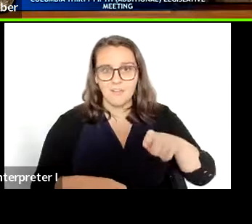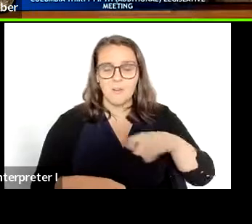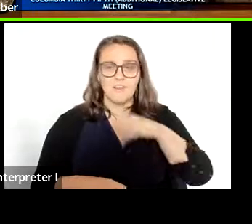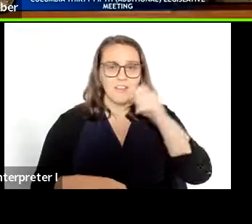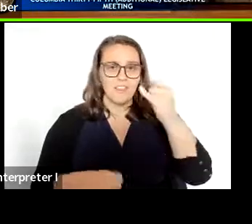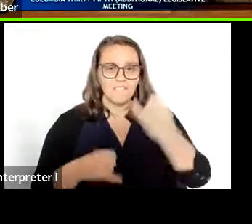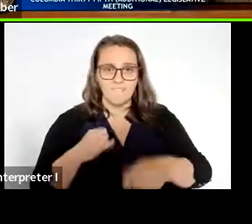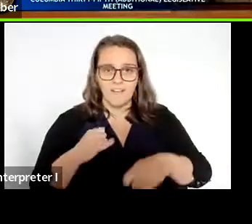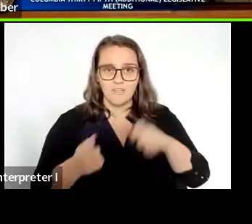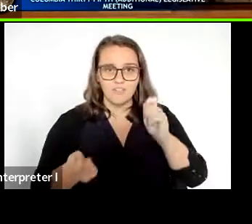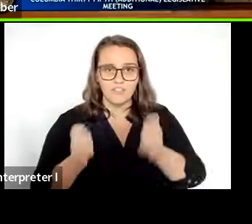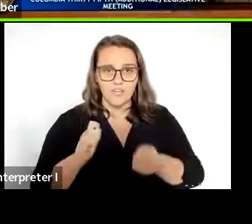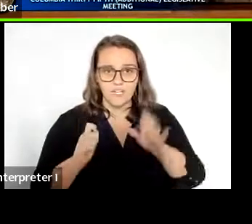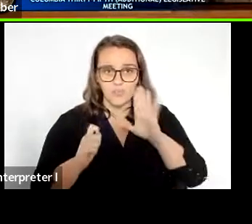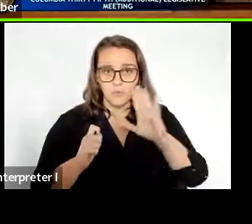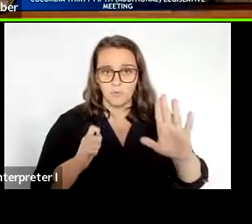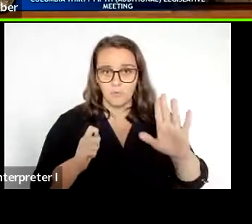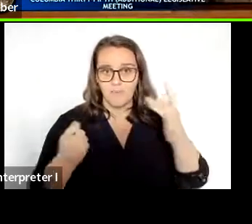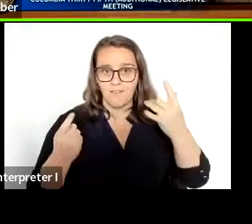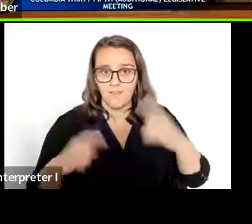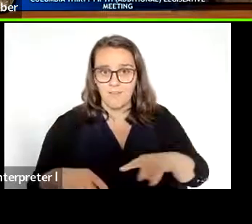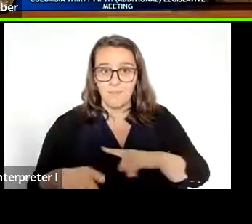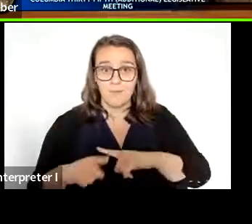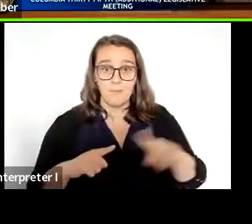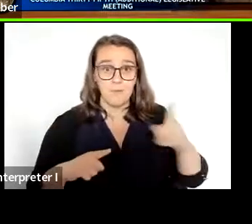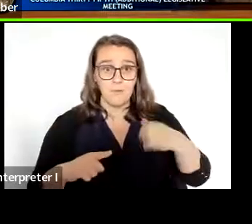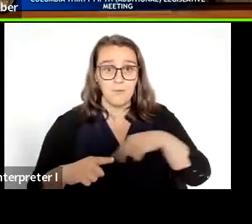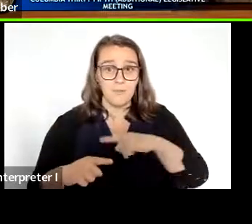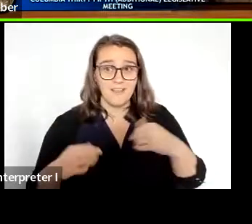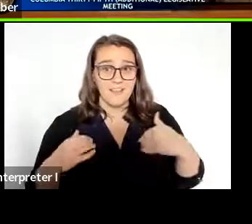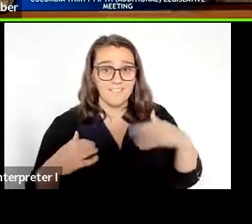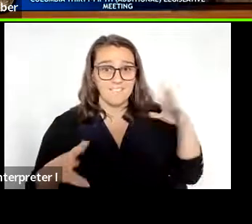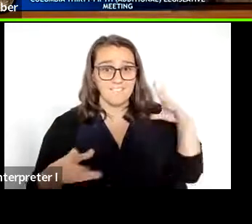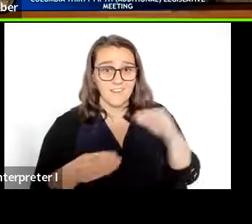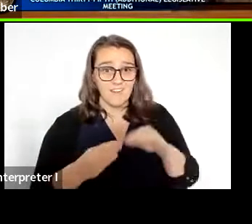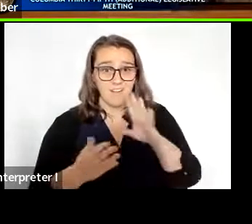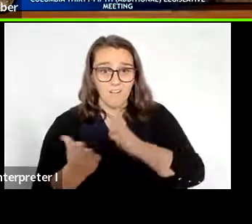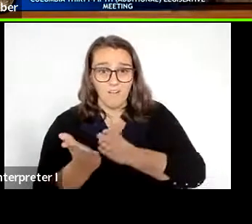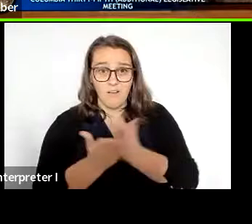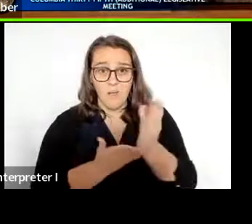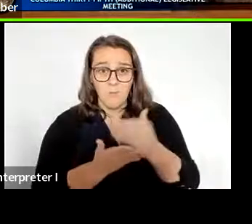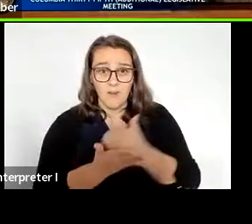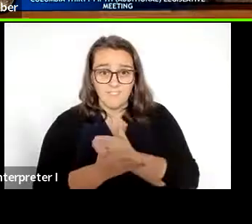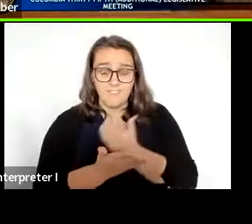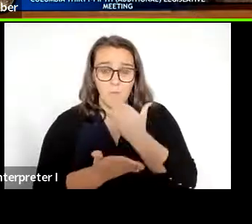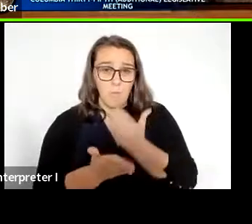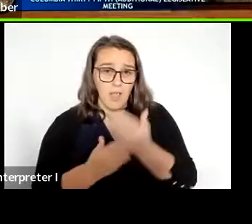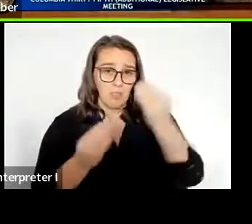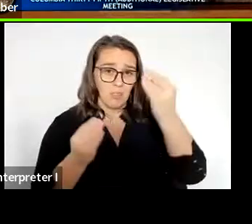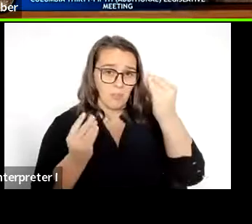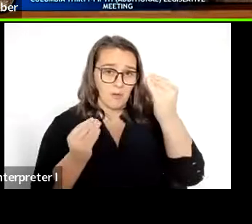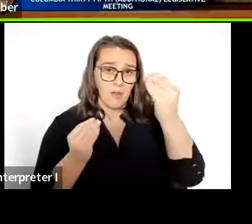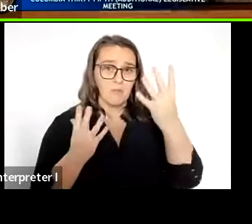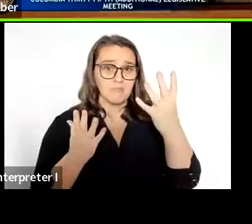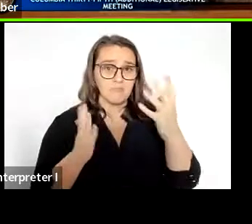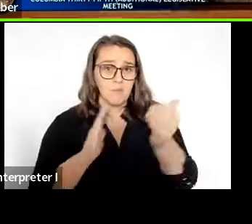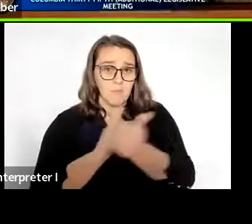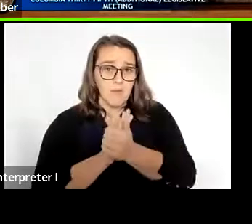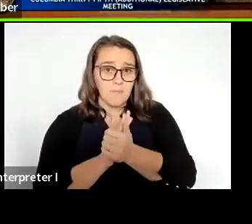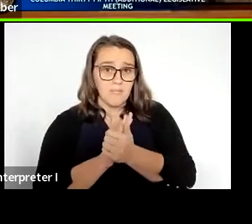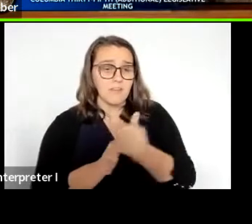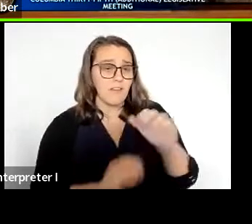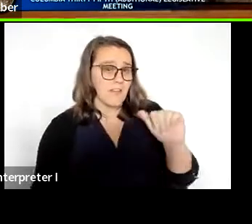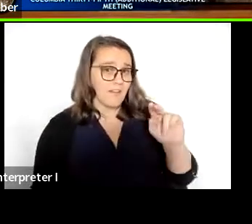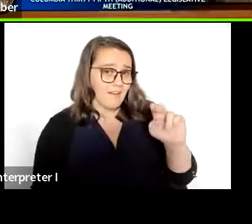of changes that we're going to want to make. We have, I believe, a comprehensive, well thought out amendment in the nature